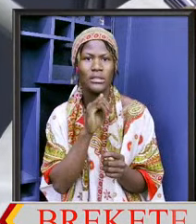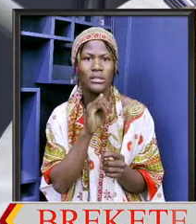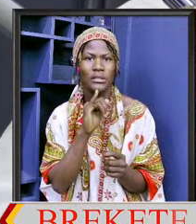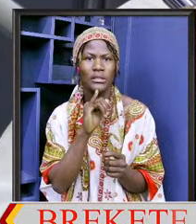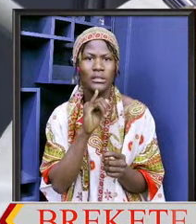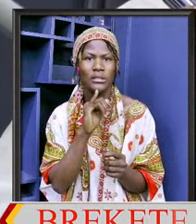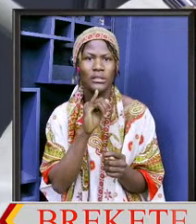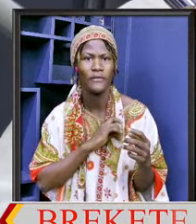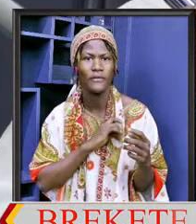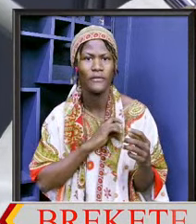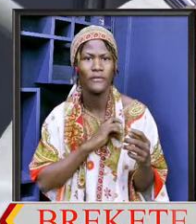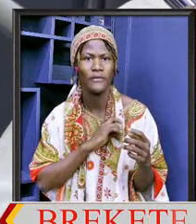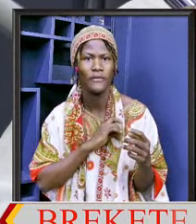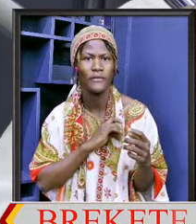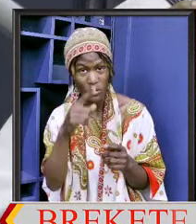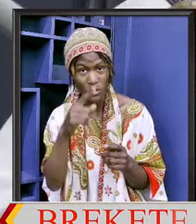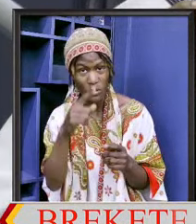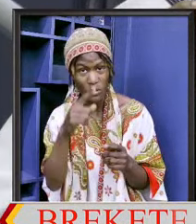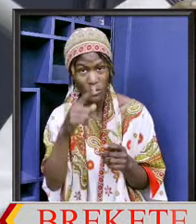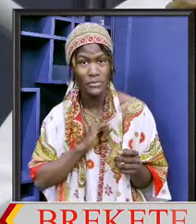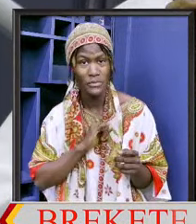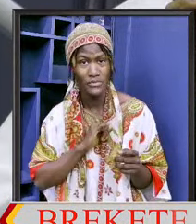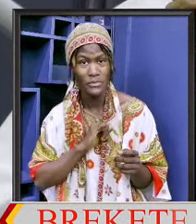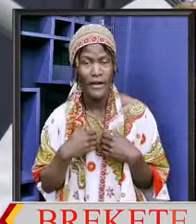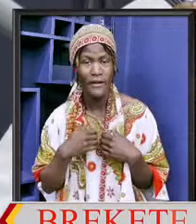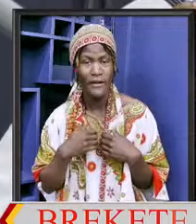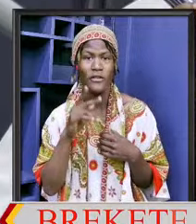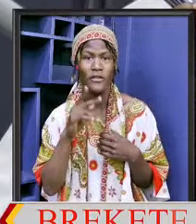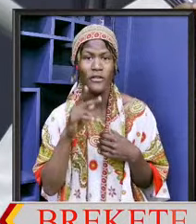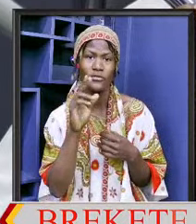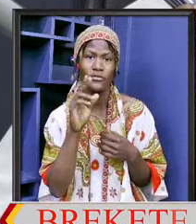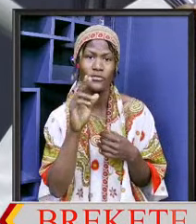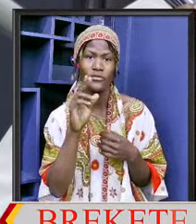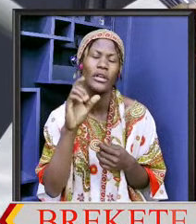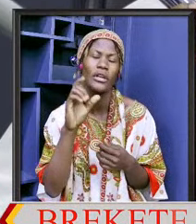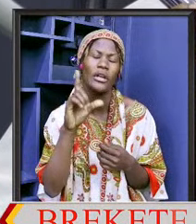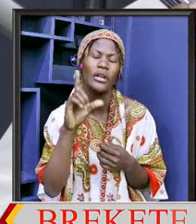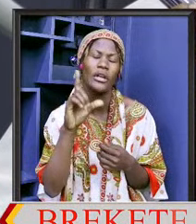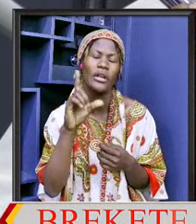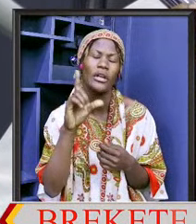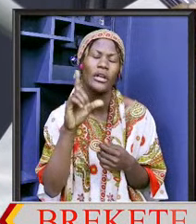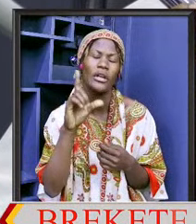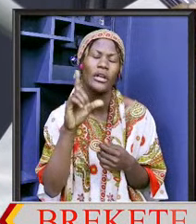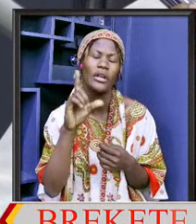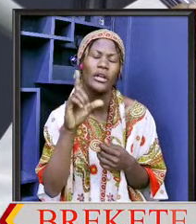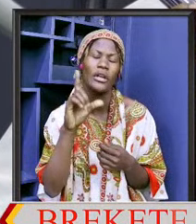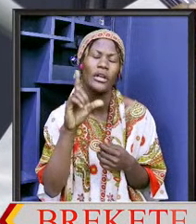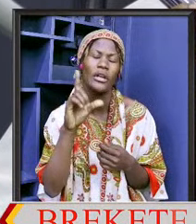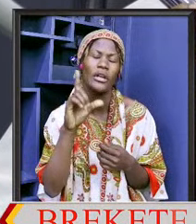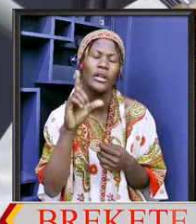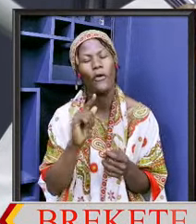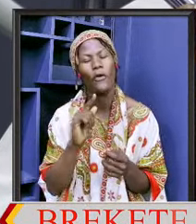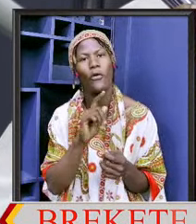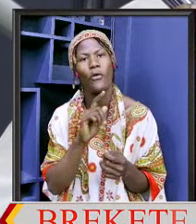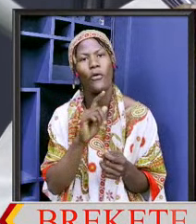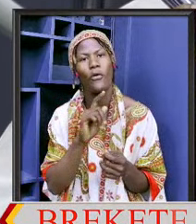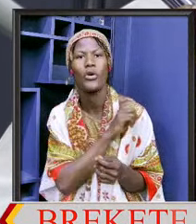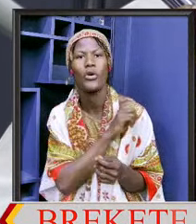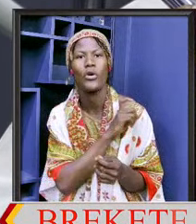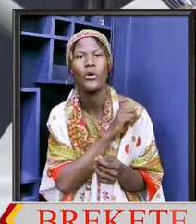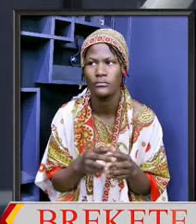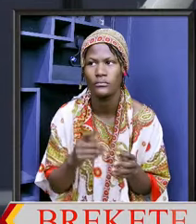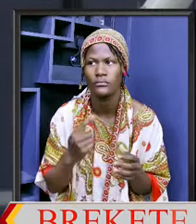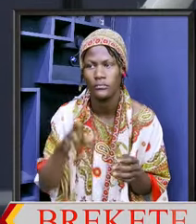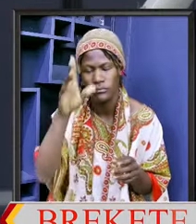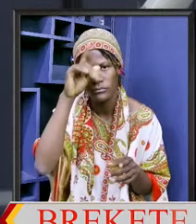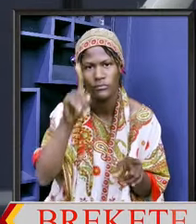policeman. Yes, sir. But I have love for police, genuine love. Because now me know waiting